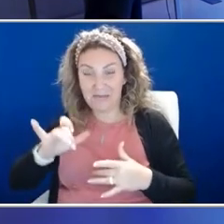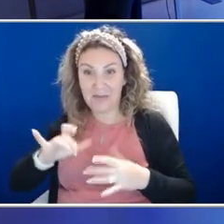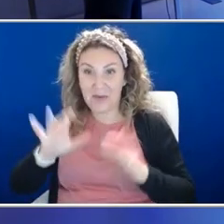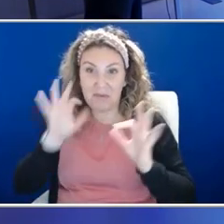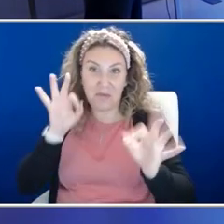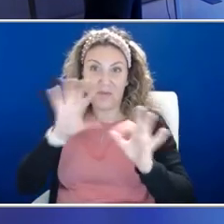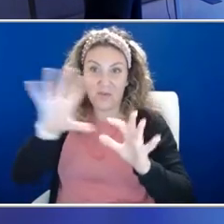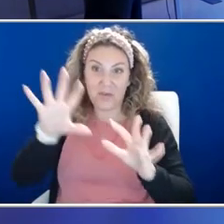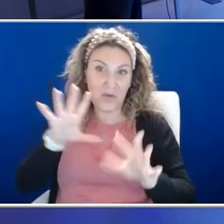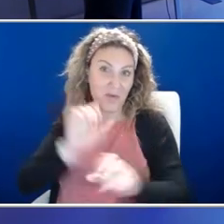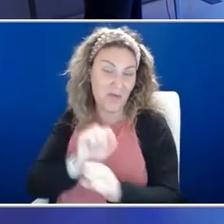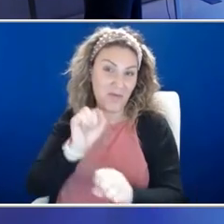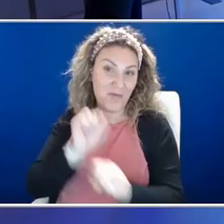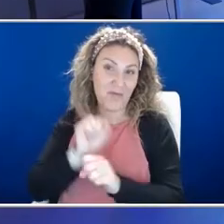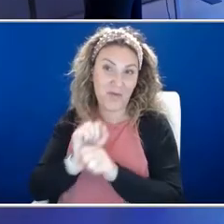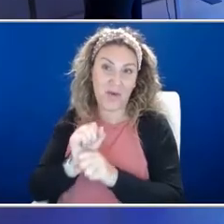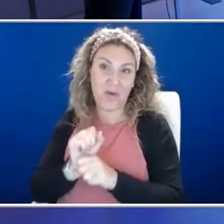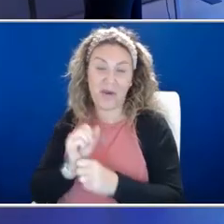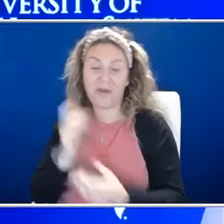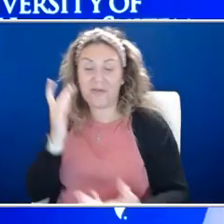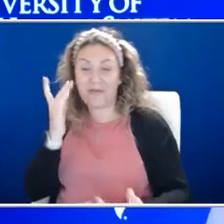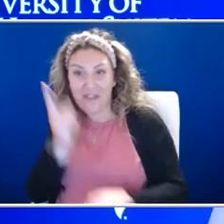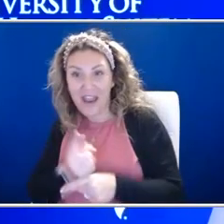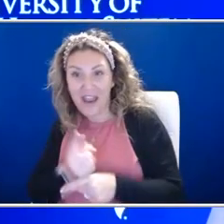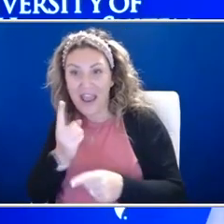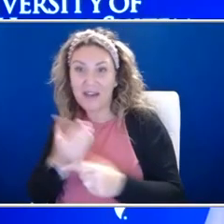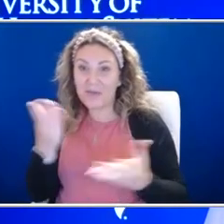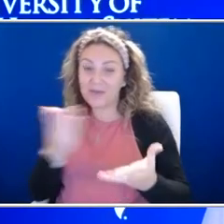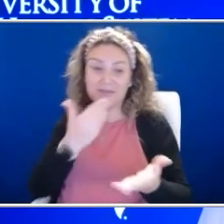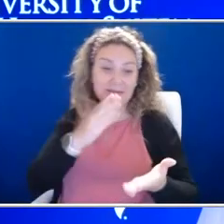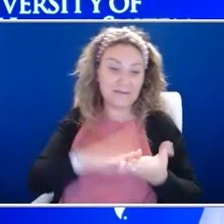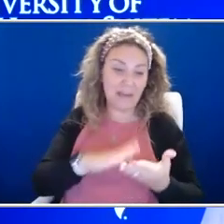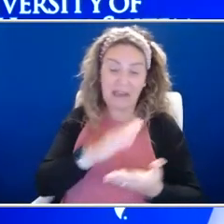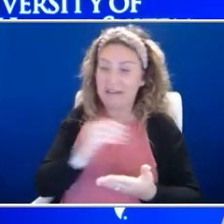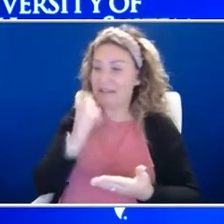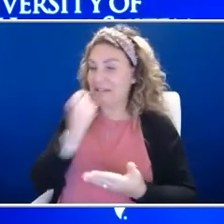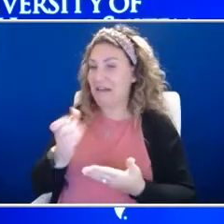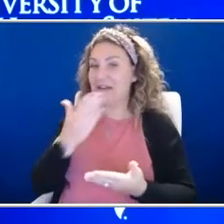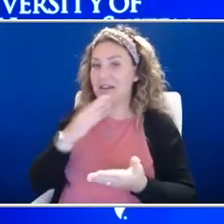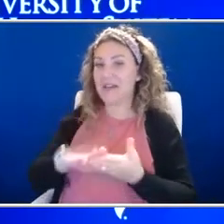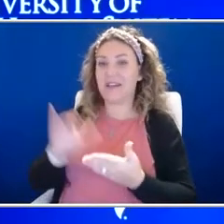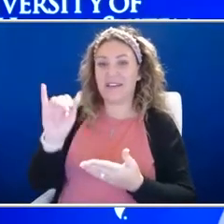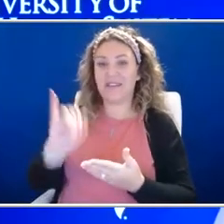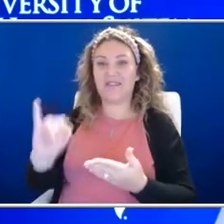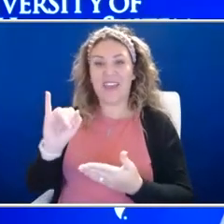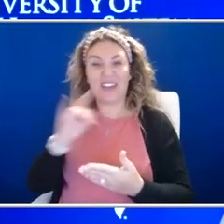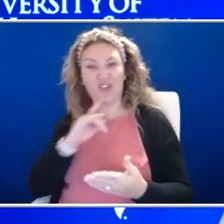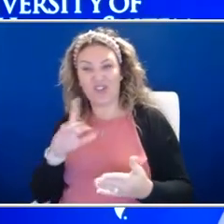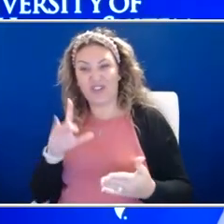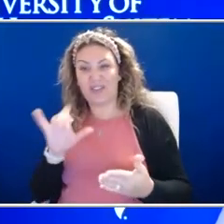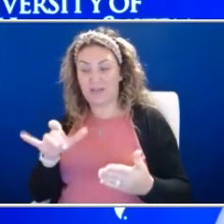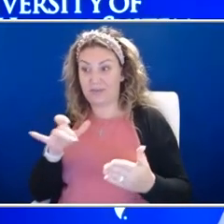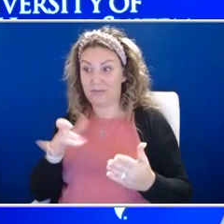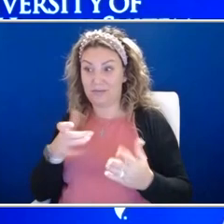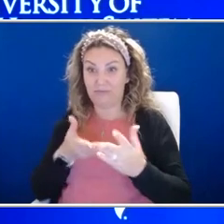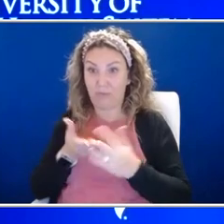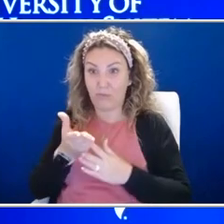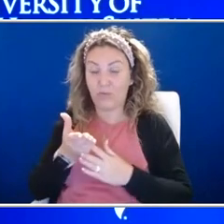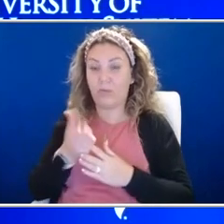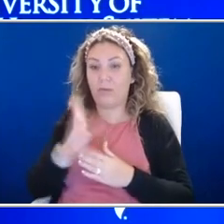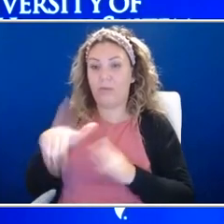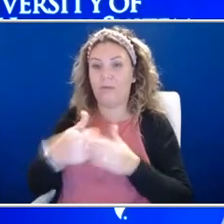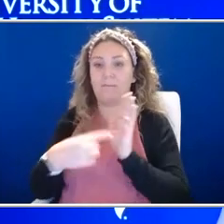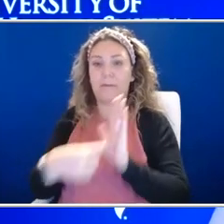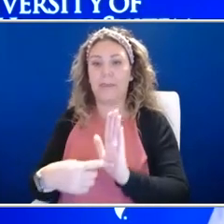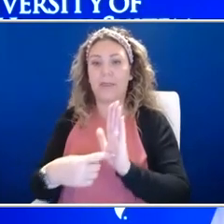well. What's the bad infection? What's not? Absolutely. I think going through those models, you know, there's certainly